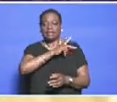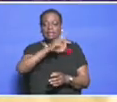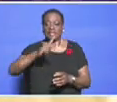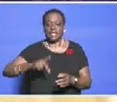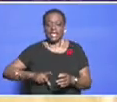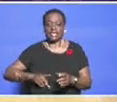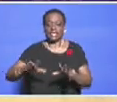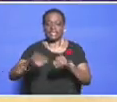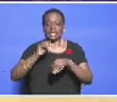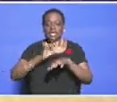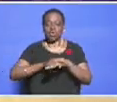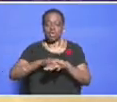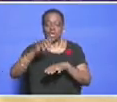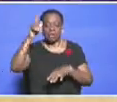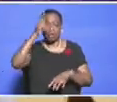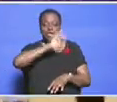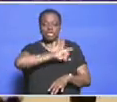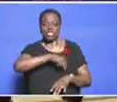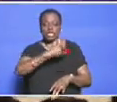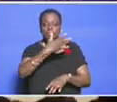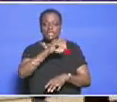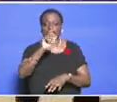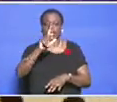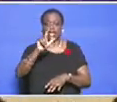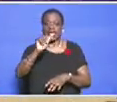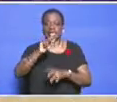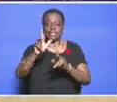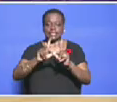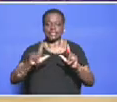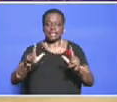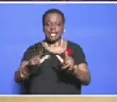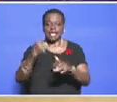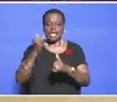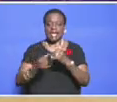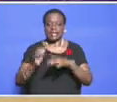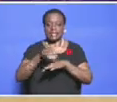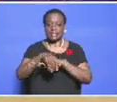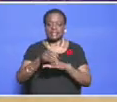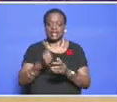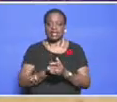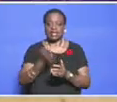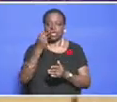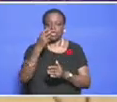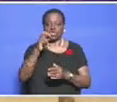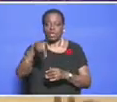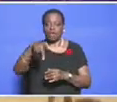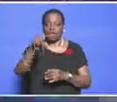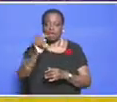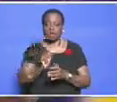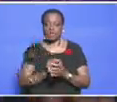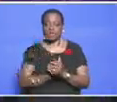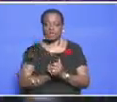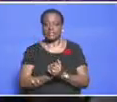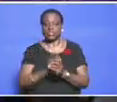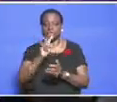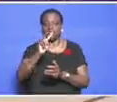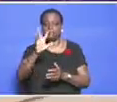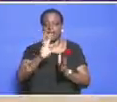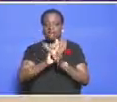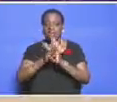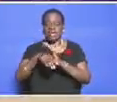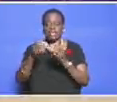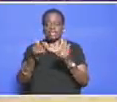James and the Lakers last night in Sacramento. Hield producing 12 points, 4 rebounds, and 2 assists across 25 minutes of play in